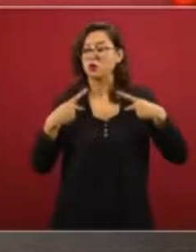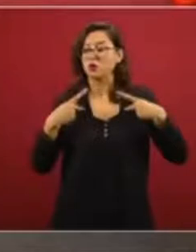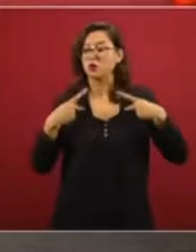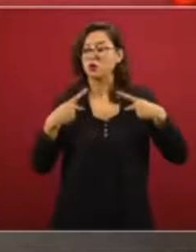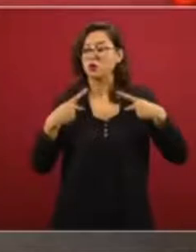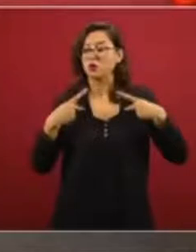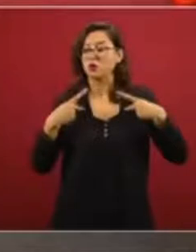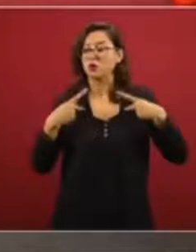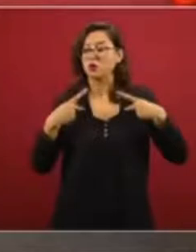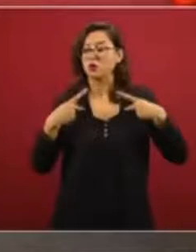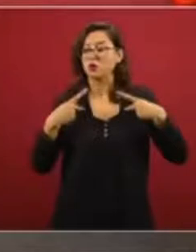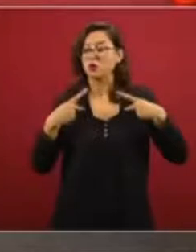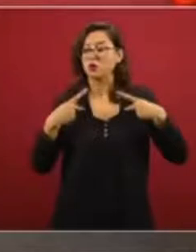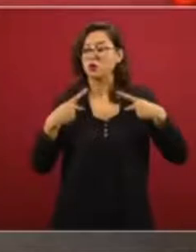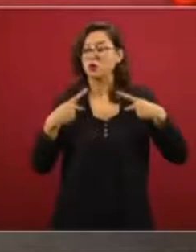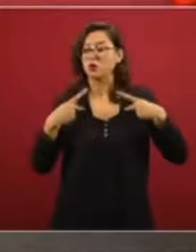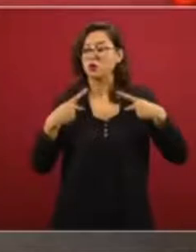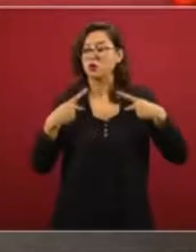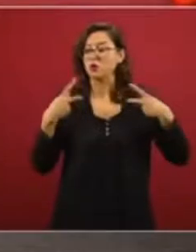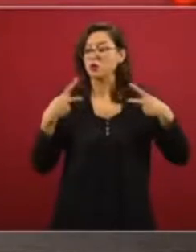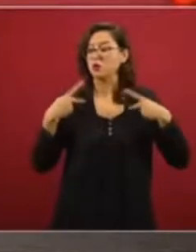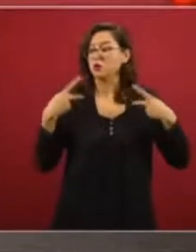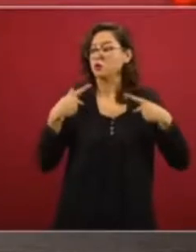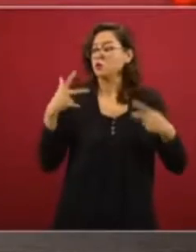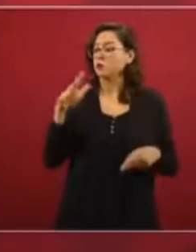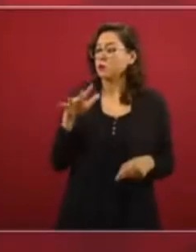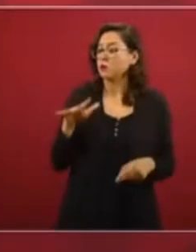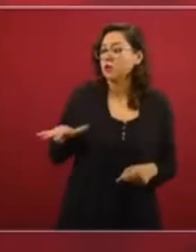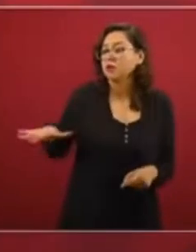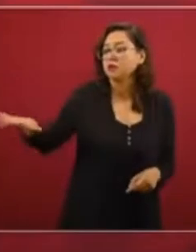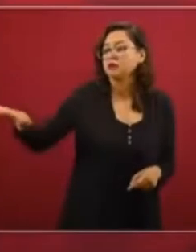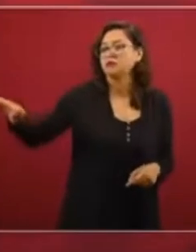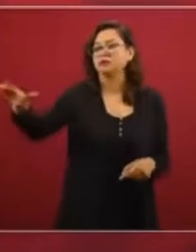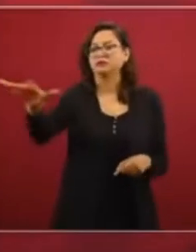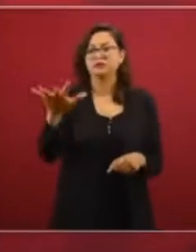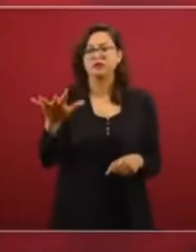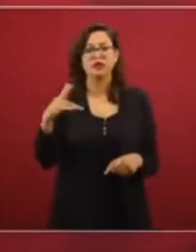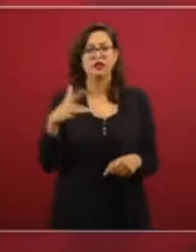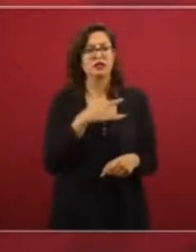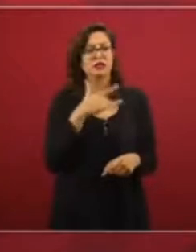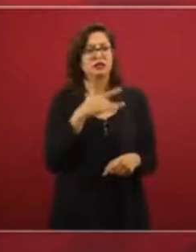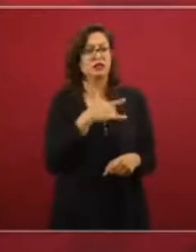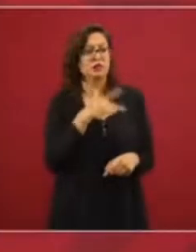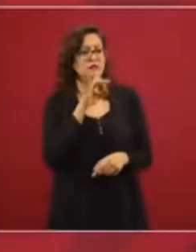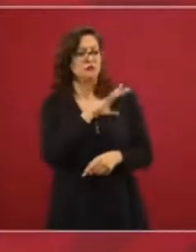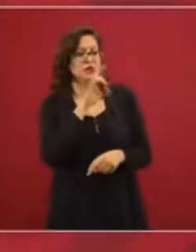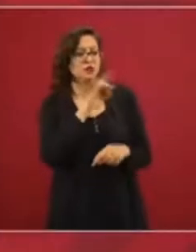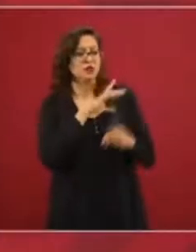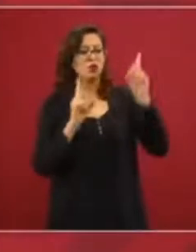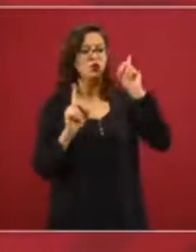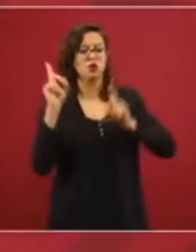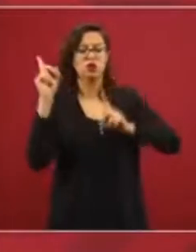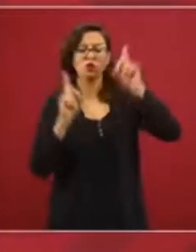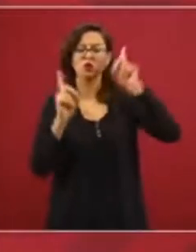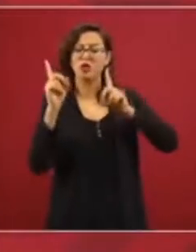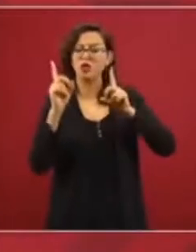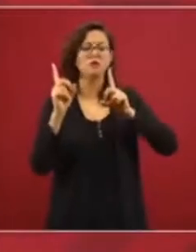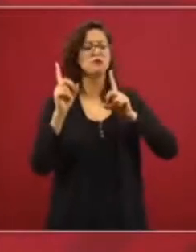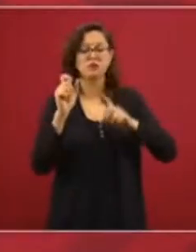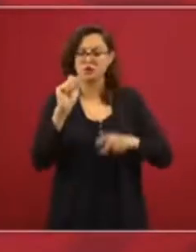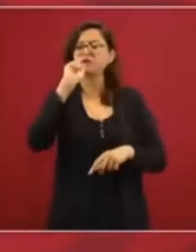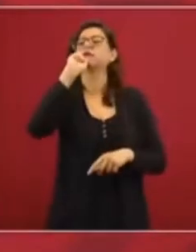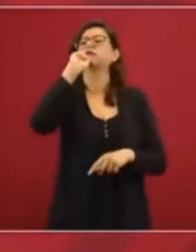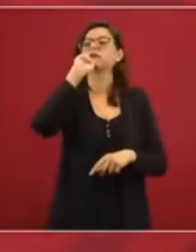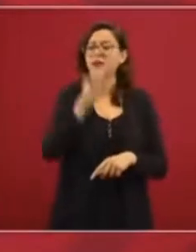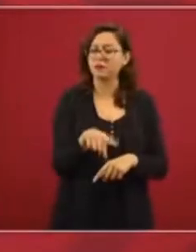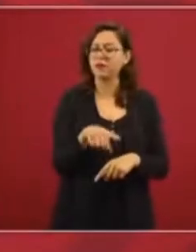the population was receptive to it. No solo de las y de la incertidumbre, sino de los beneficios que trae con,